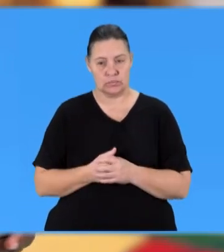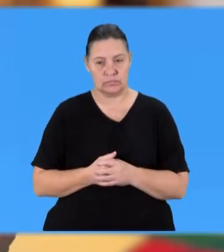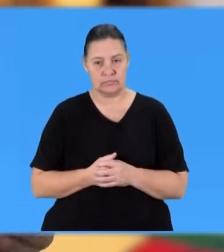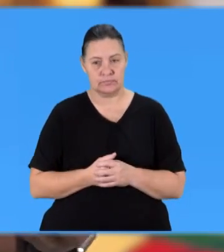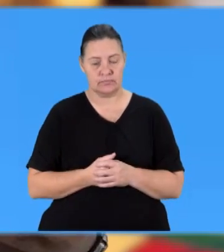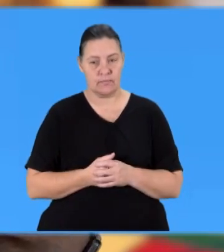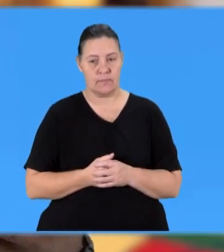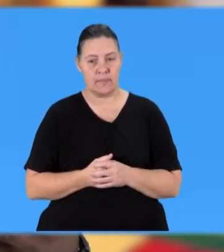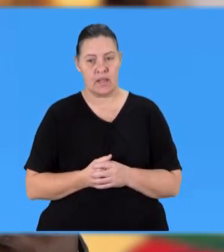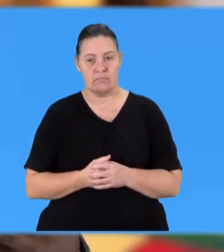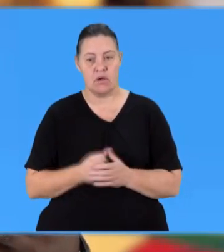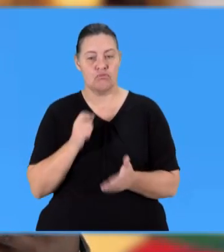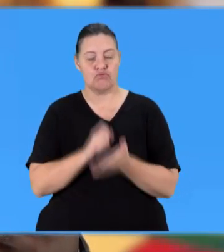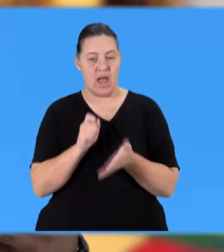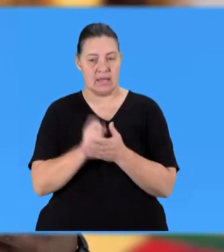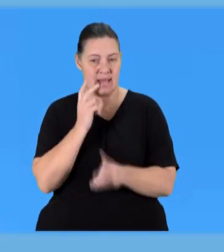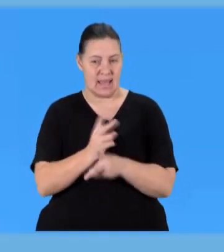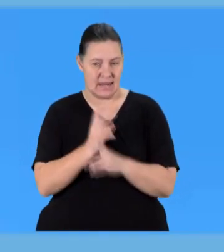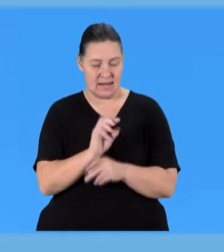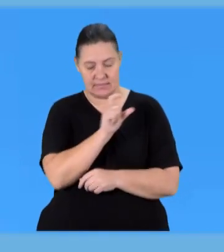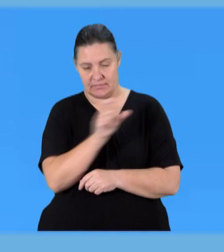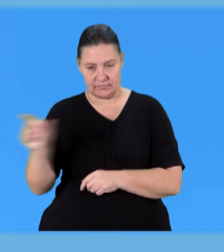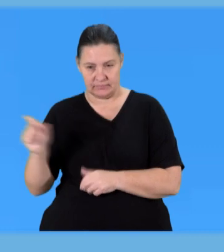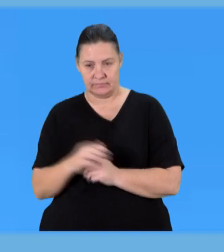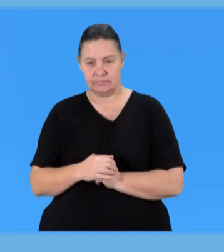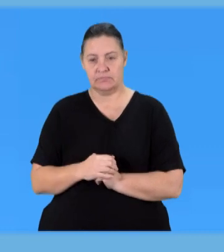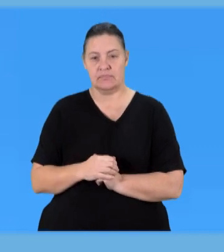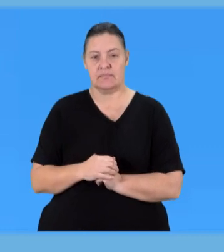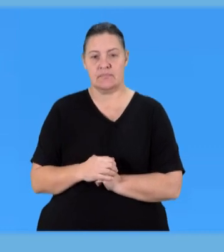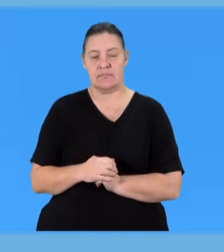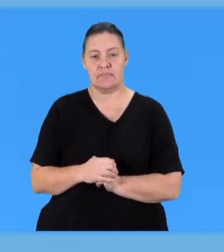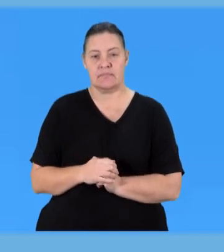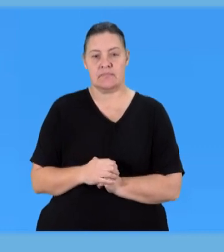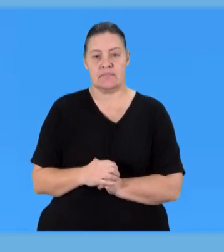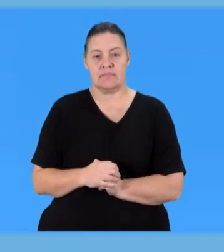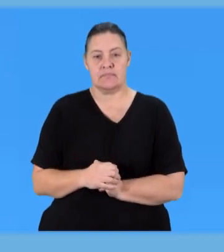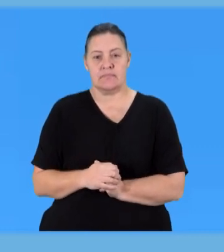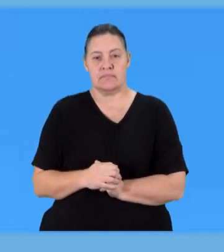do we then balance? So we rewrite the equation.